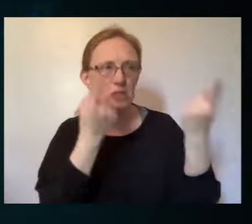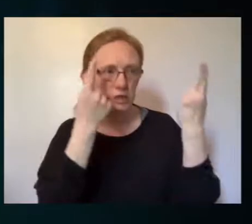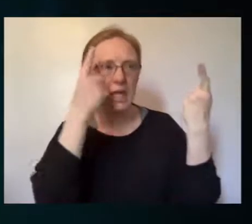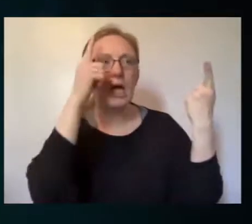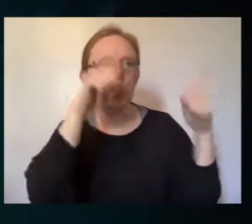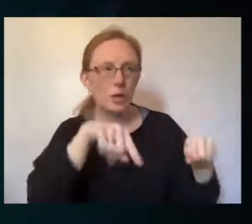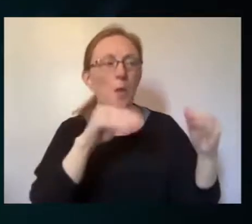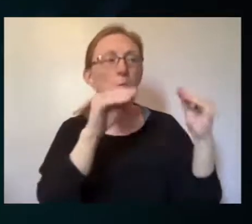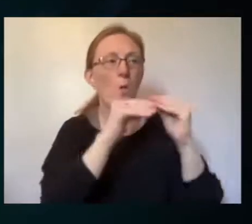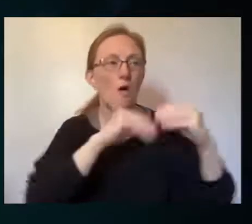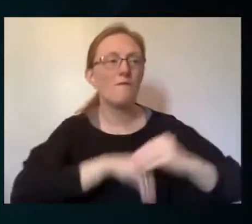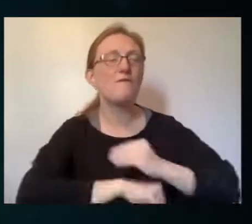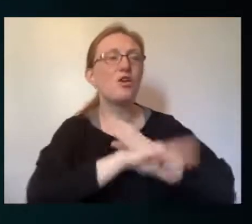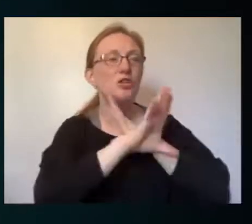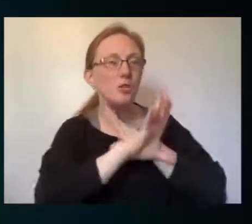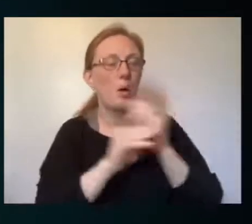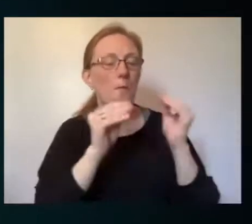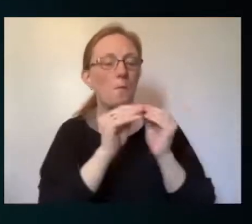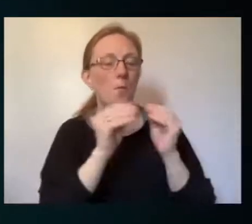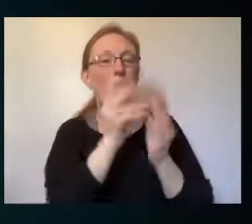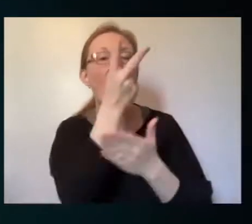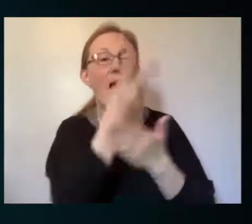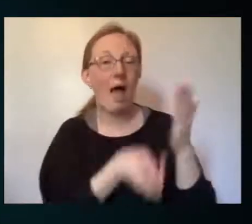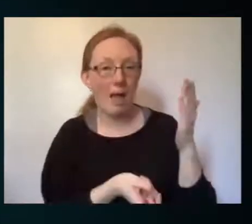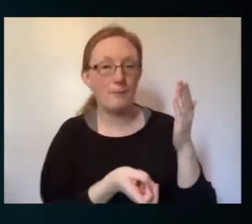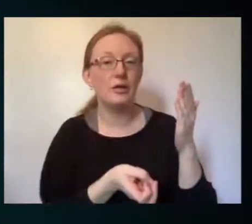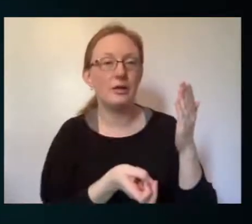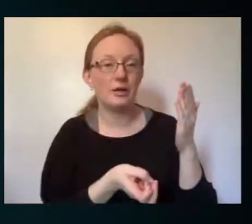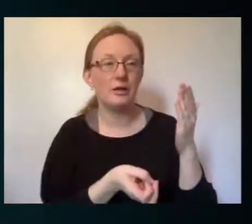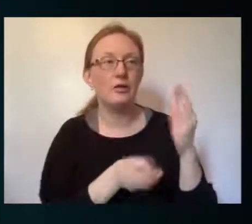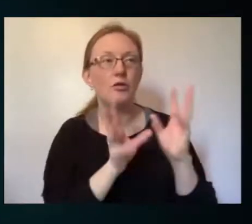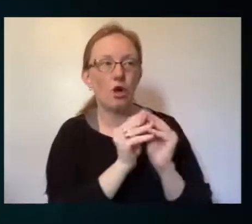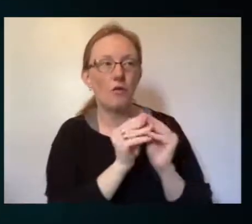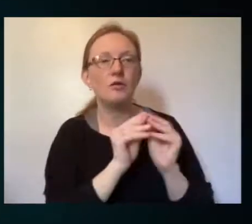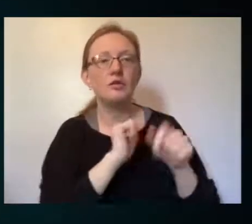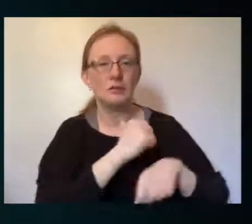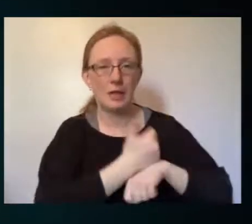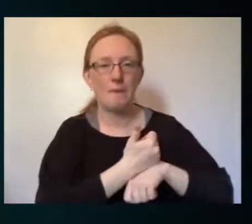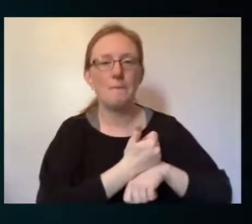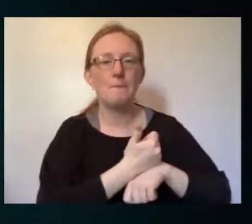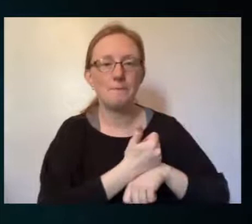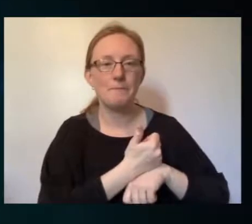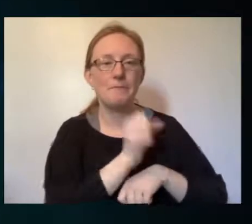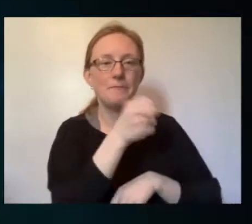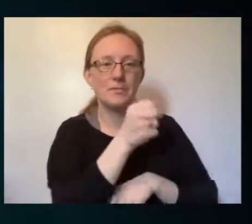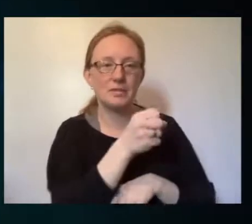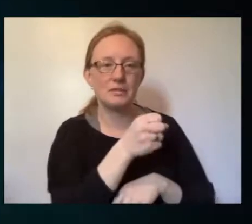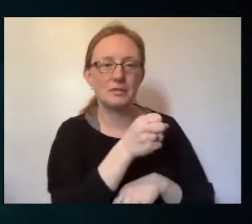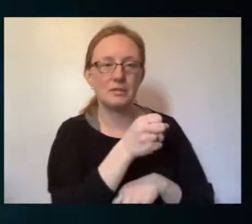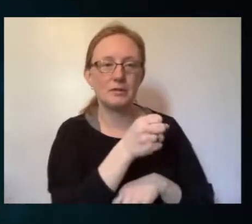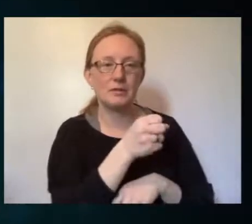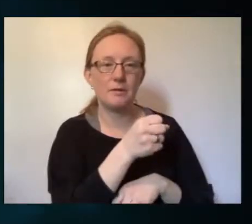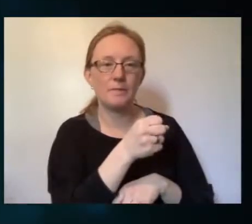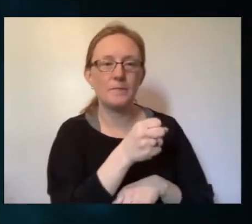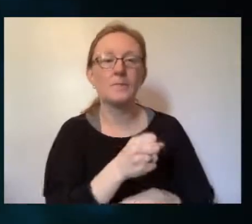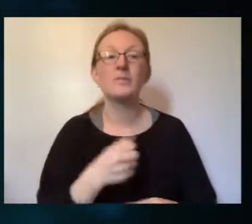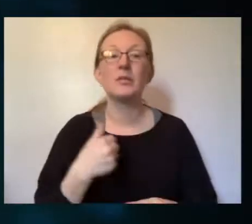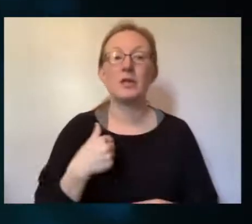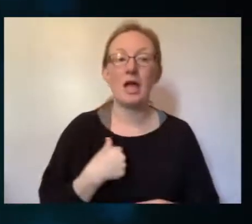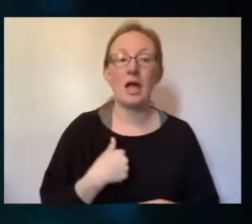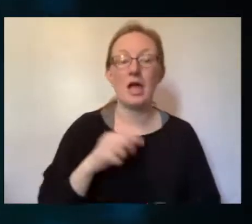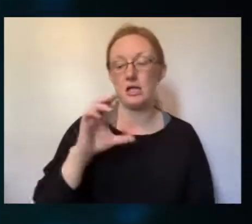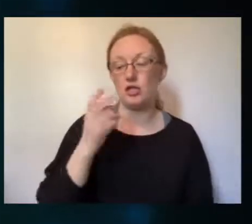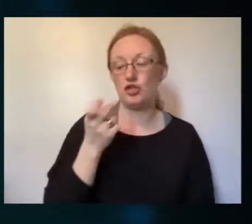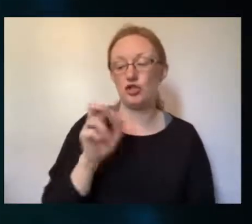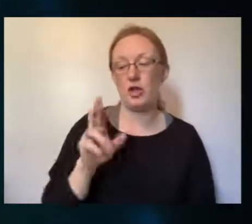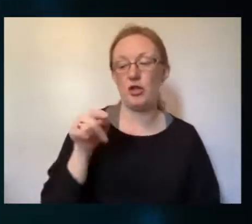hybrid conference formats. And having chaired CHI19 and sitting on the